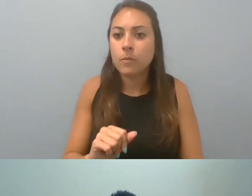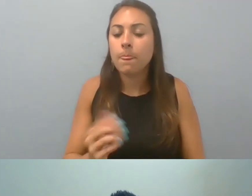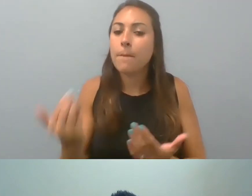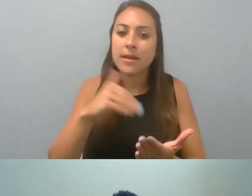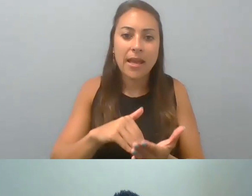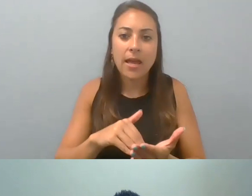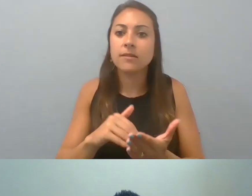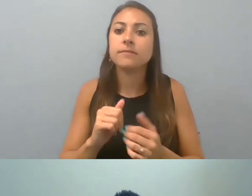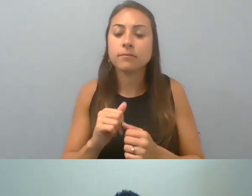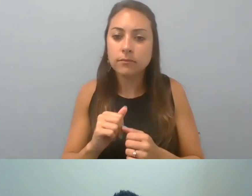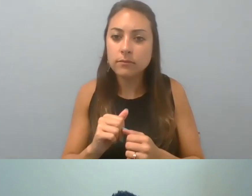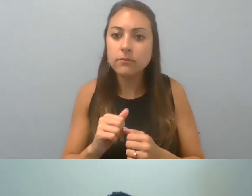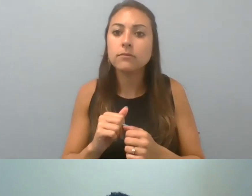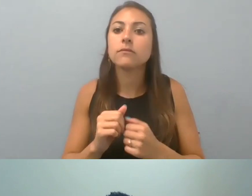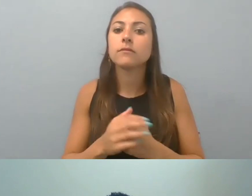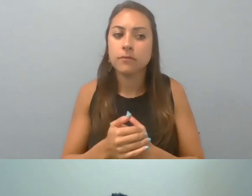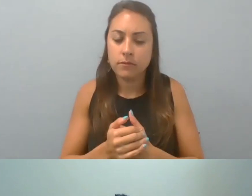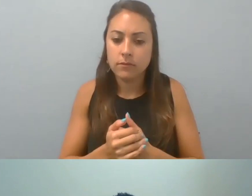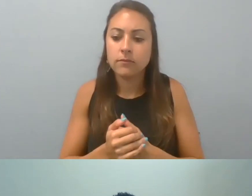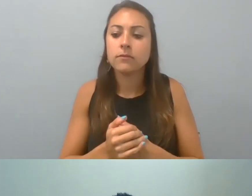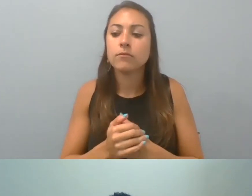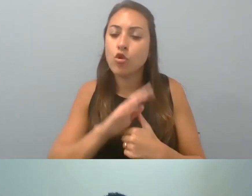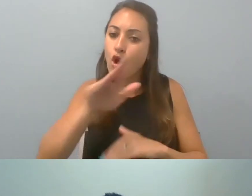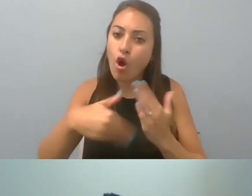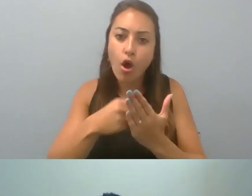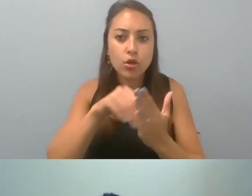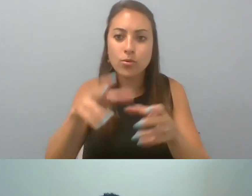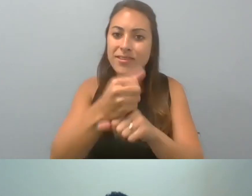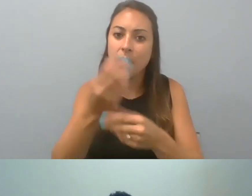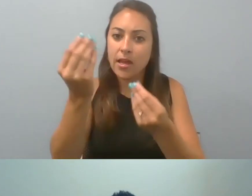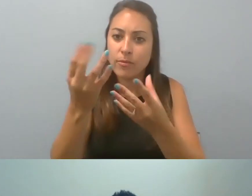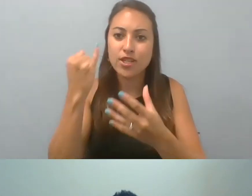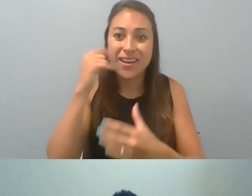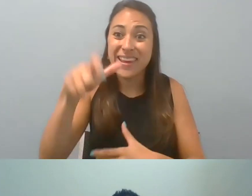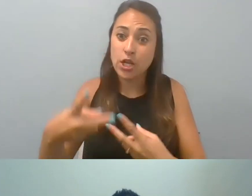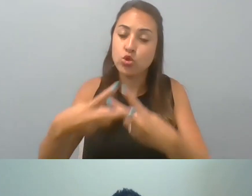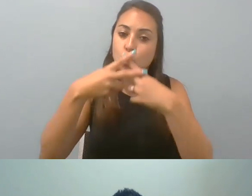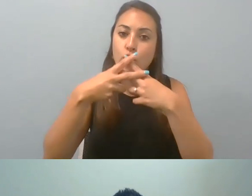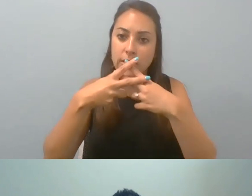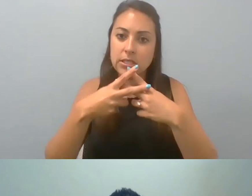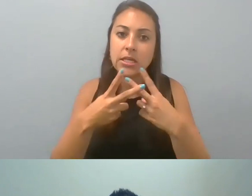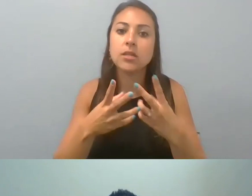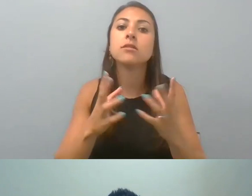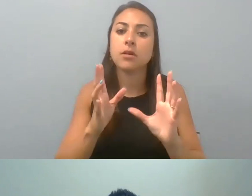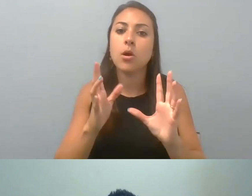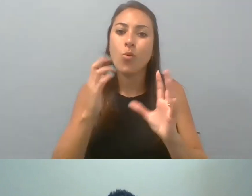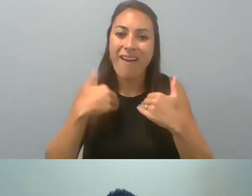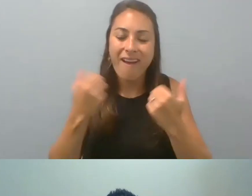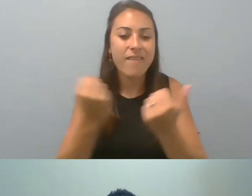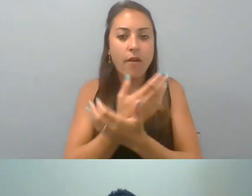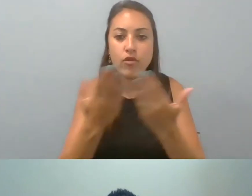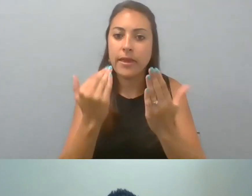much regulated and streamlined, and all students get the information that they need if they have to go into one of those settings once they